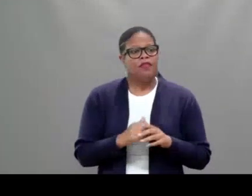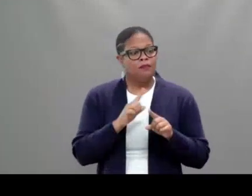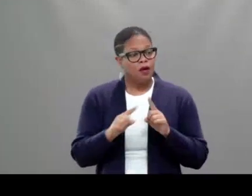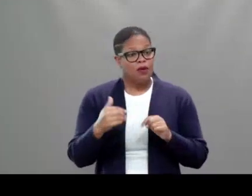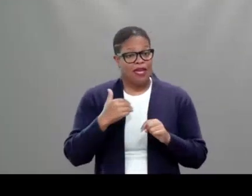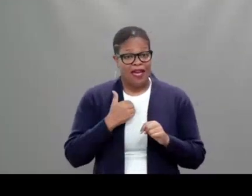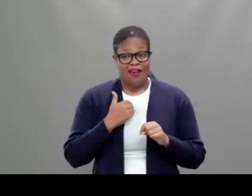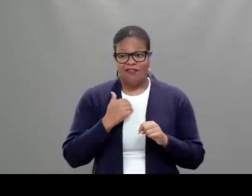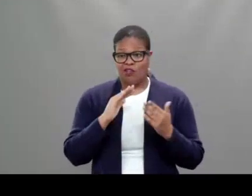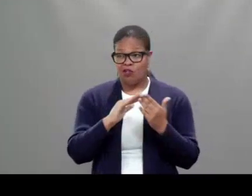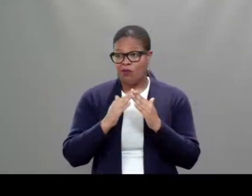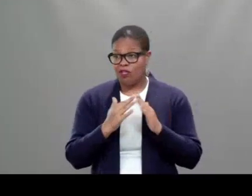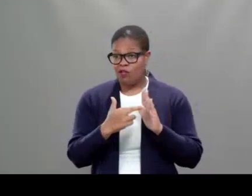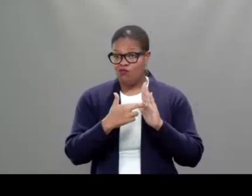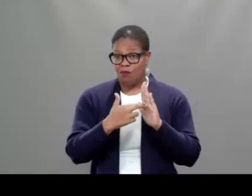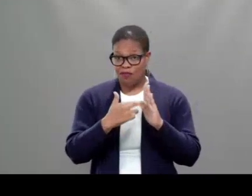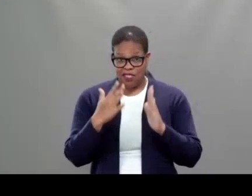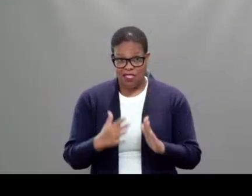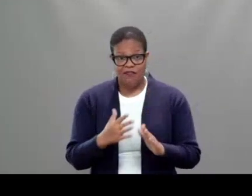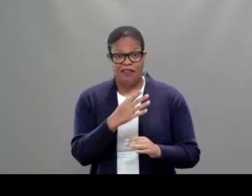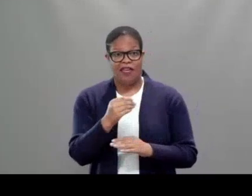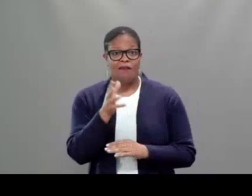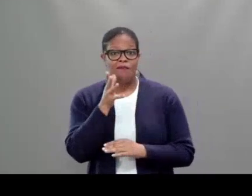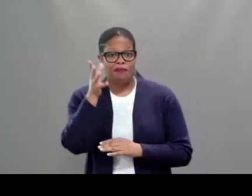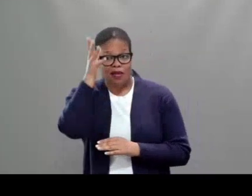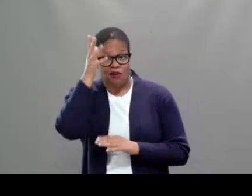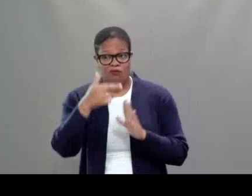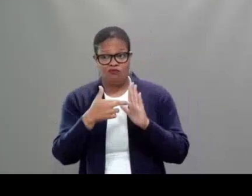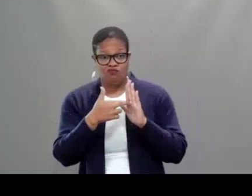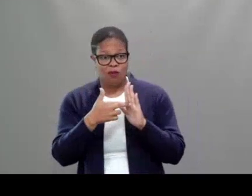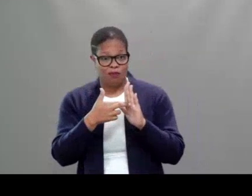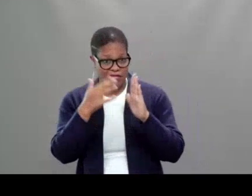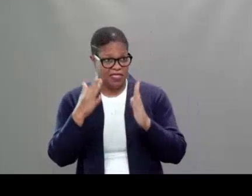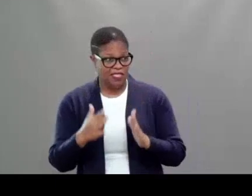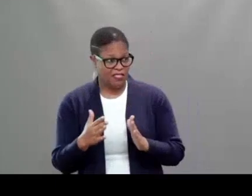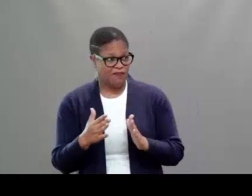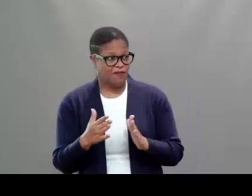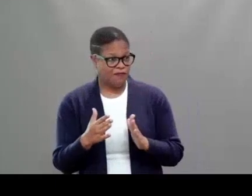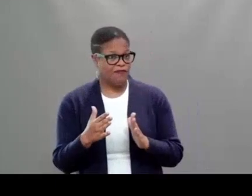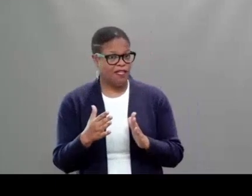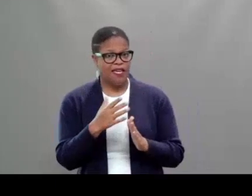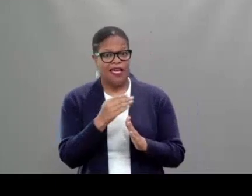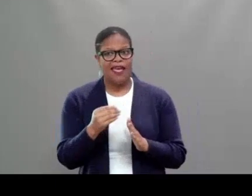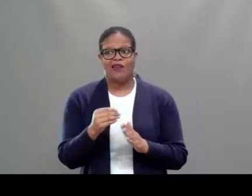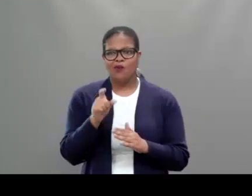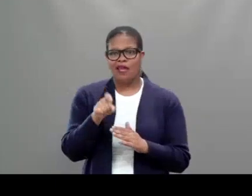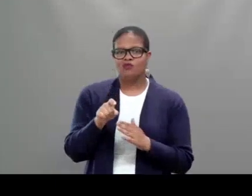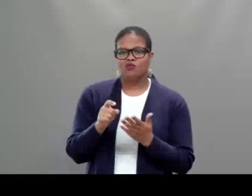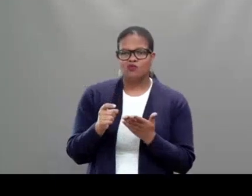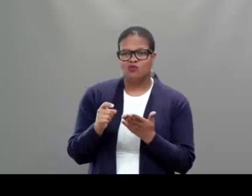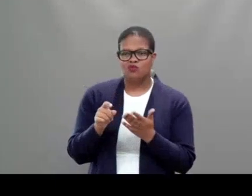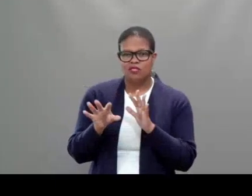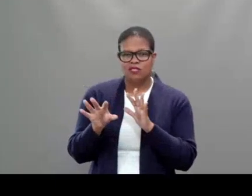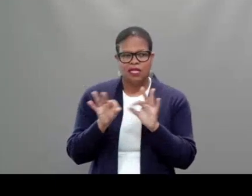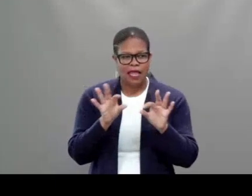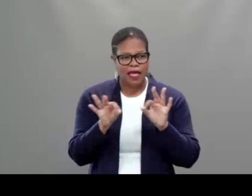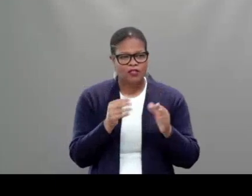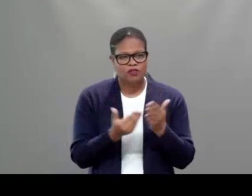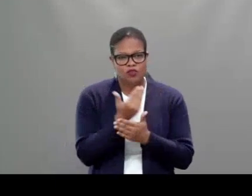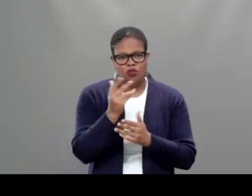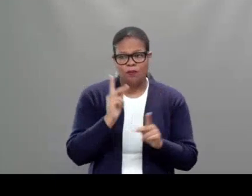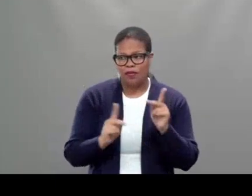our community representative as well as our parent representative, and we had to select new folks